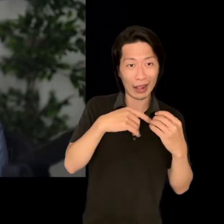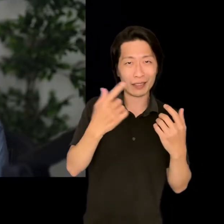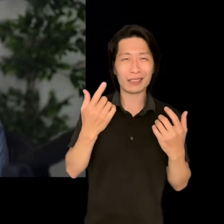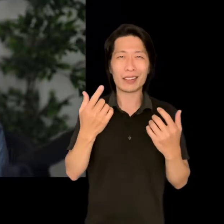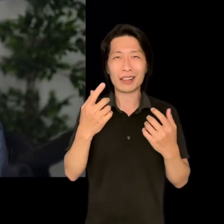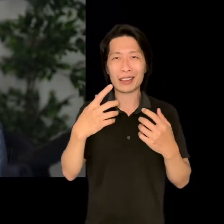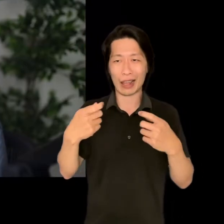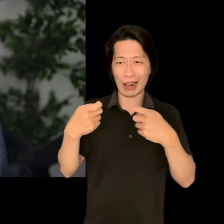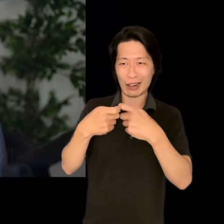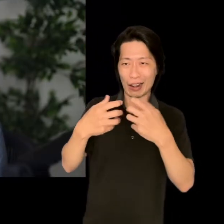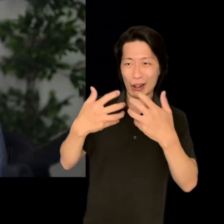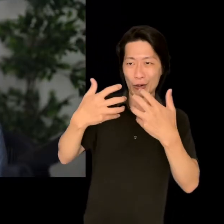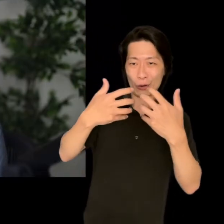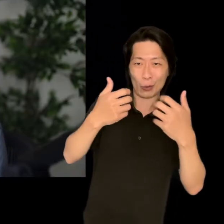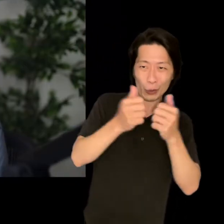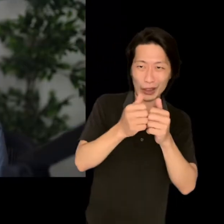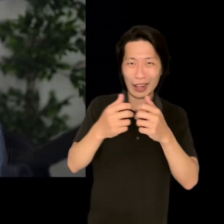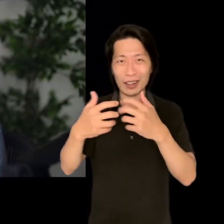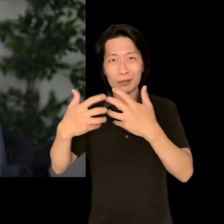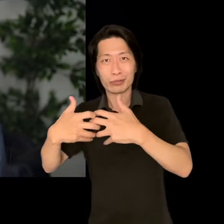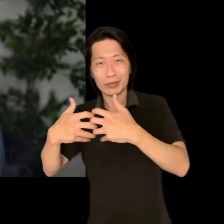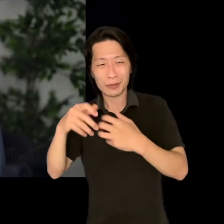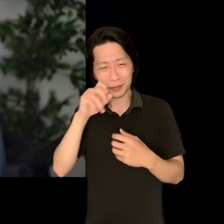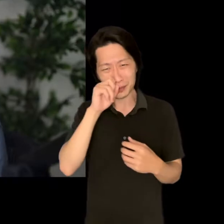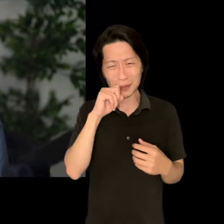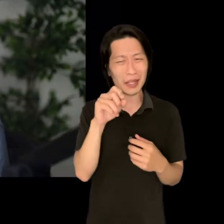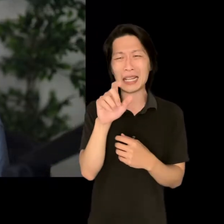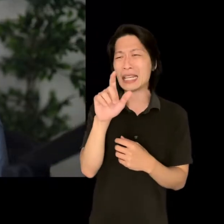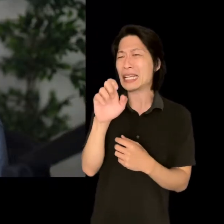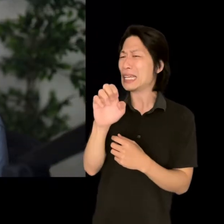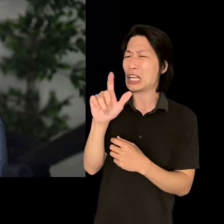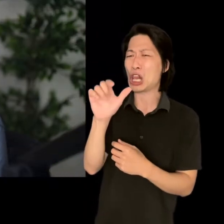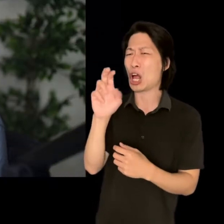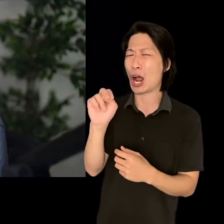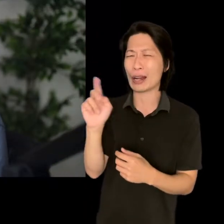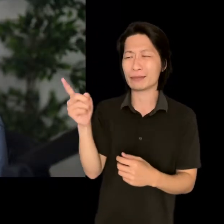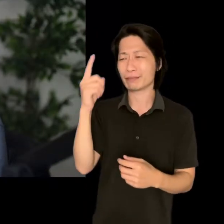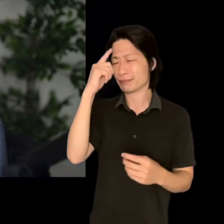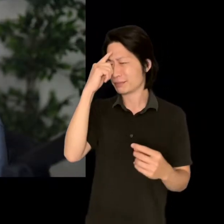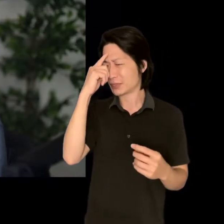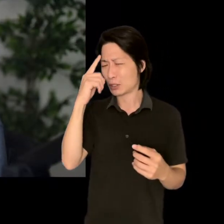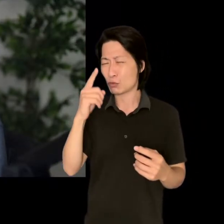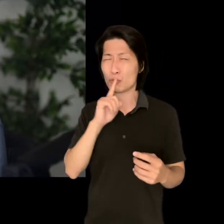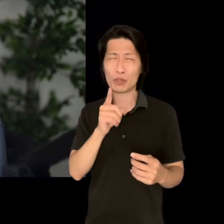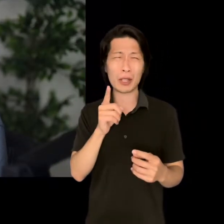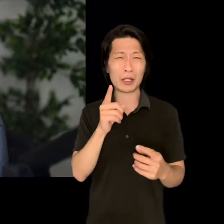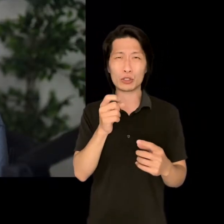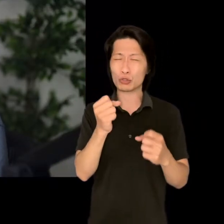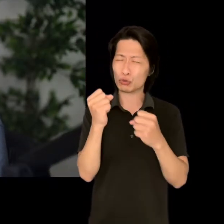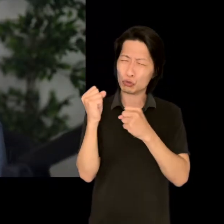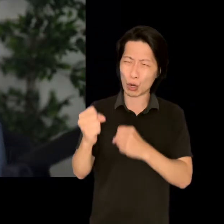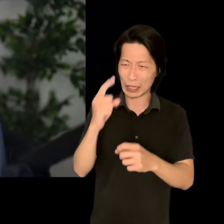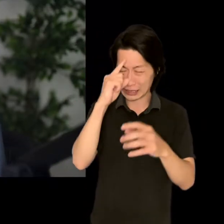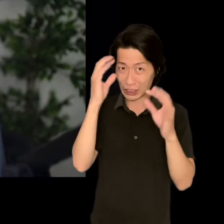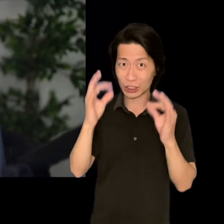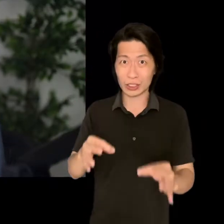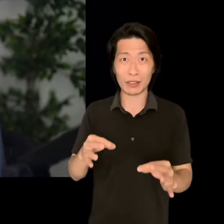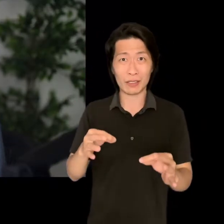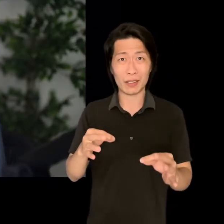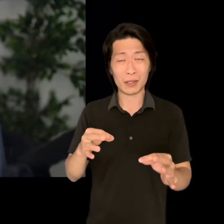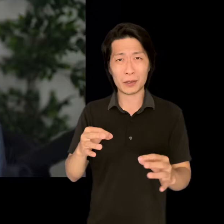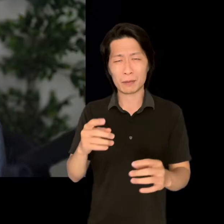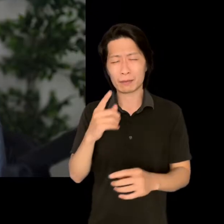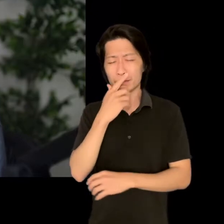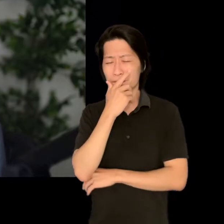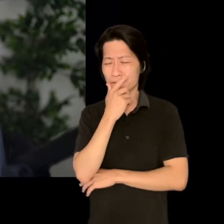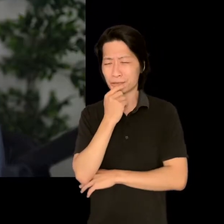like an extra electric motor that can give extra range. However, Elon Musk went on to make probably one of the most pivotal decisions